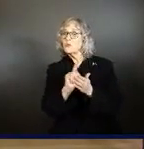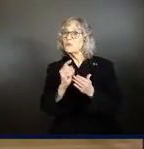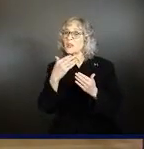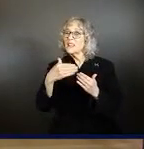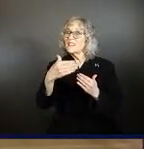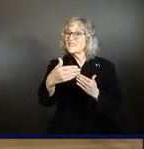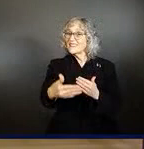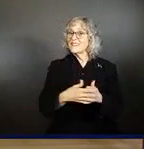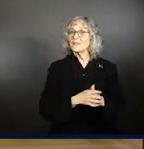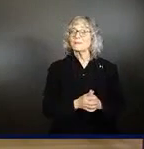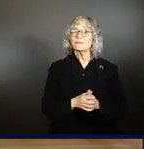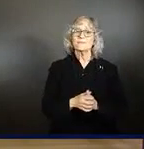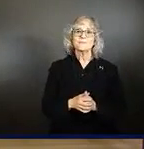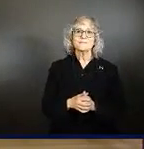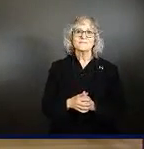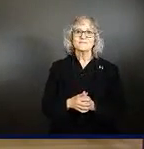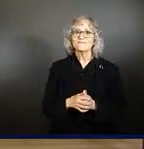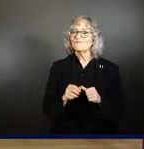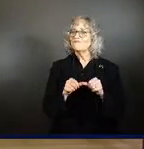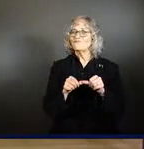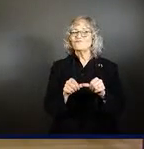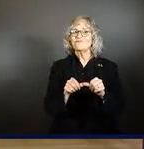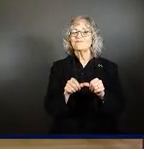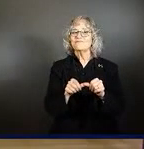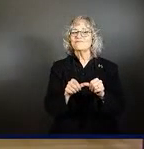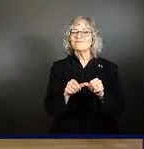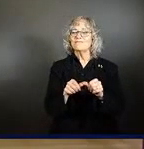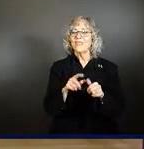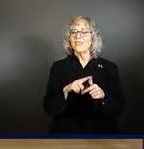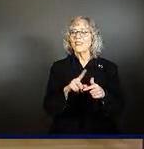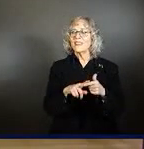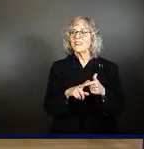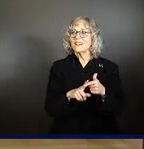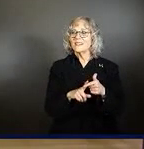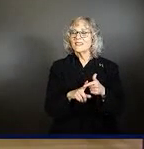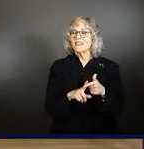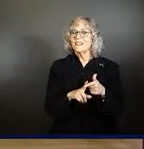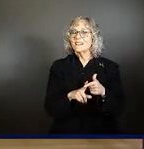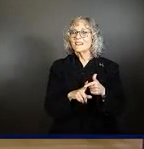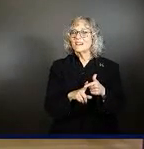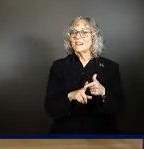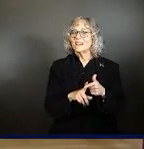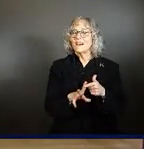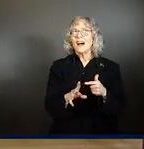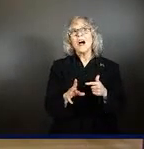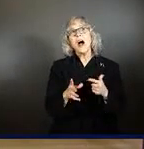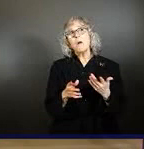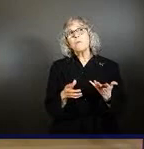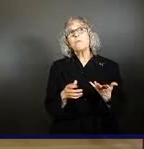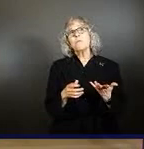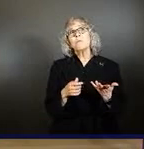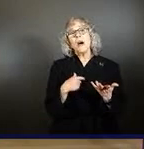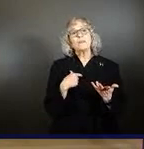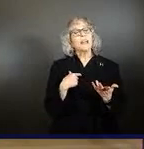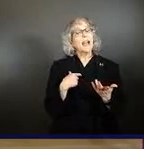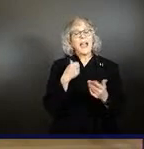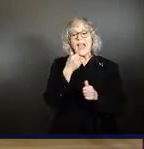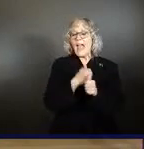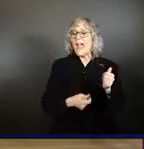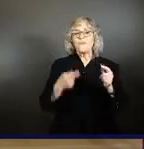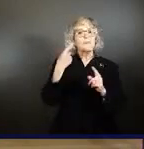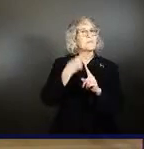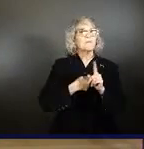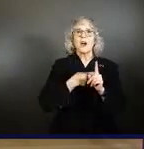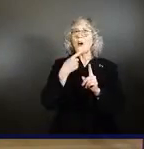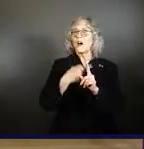Mm-hmm. And then I would say that every month, at least, Webb